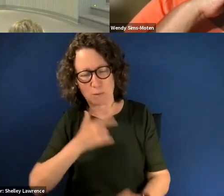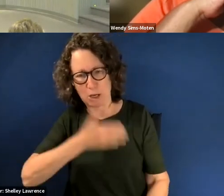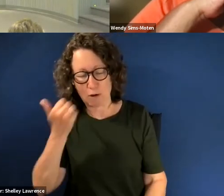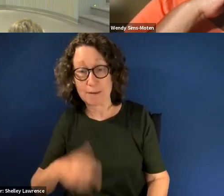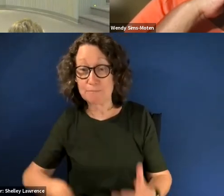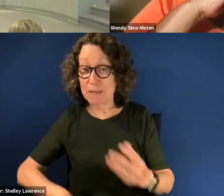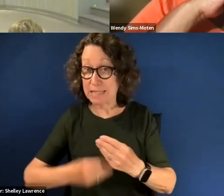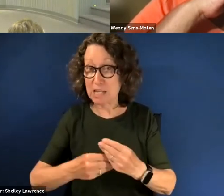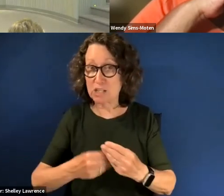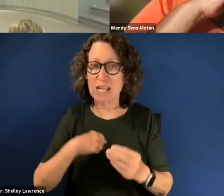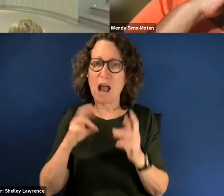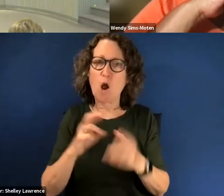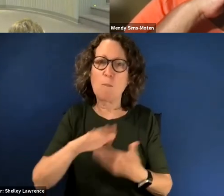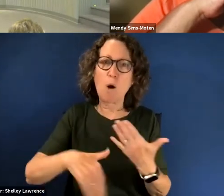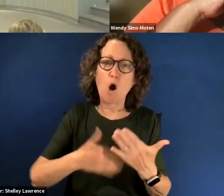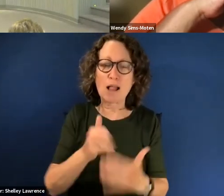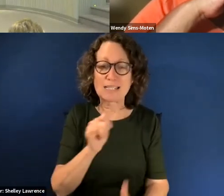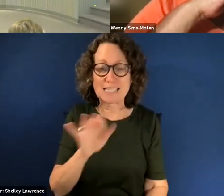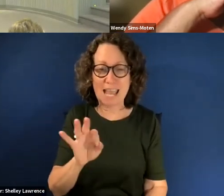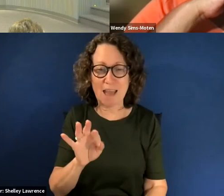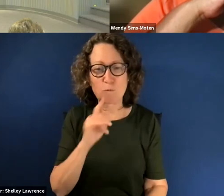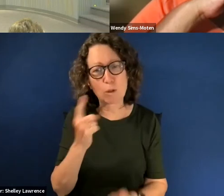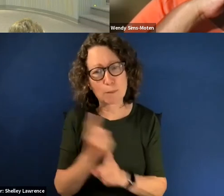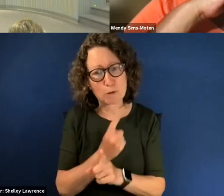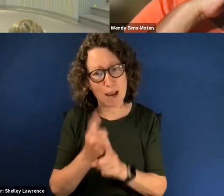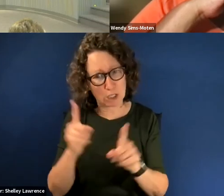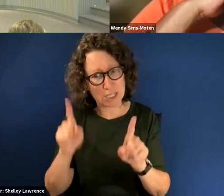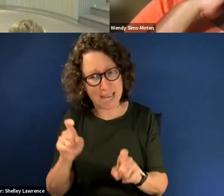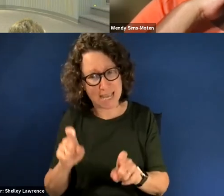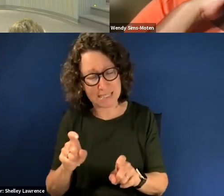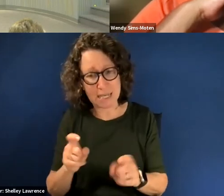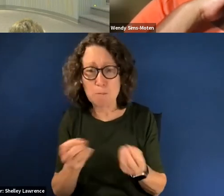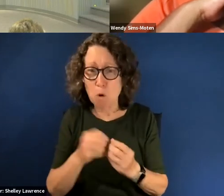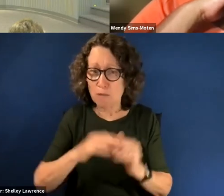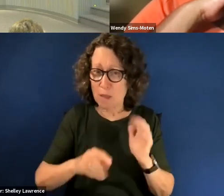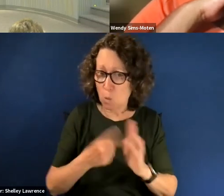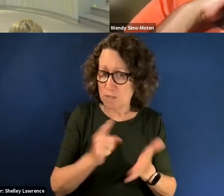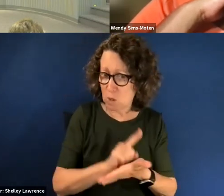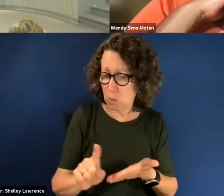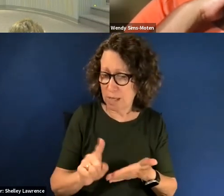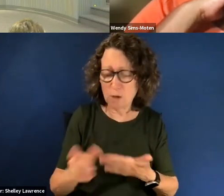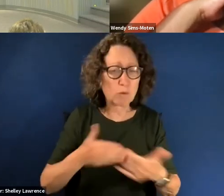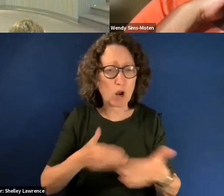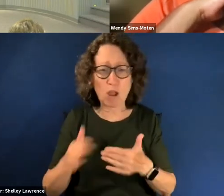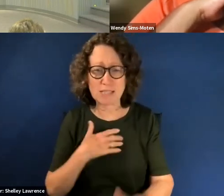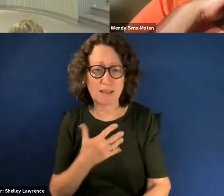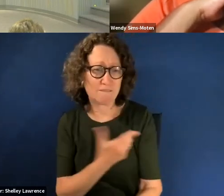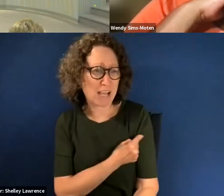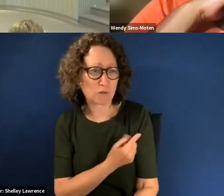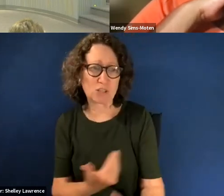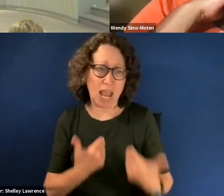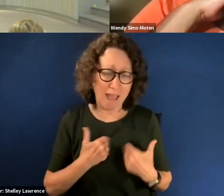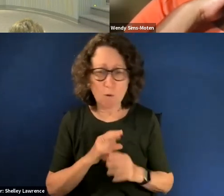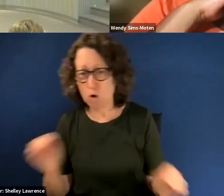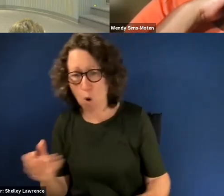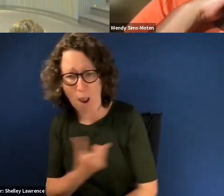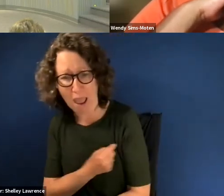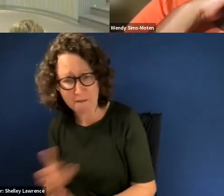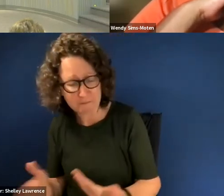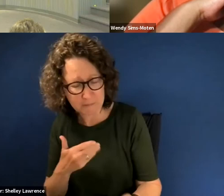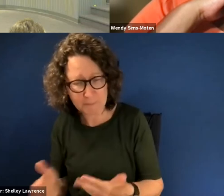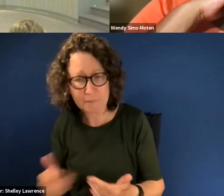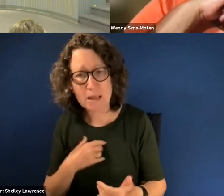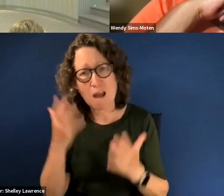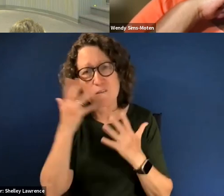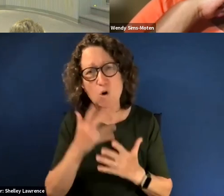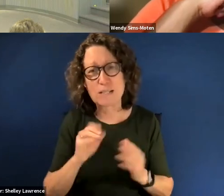Additionally, I hope all staff will be regularly tested, ideally more than once a week, regardless of vaccination status. Unfortunately,